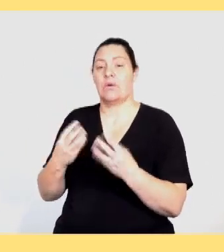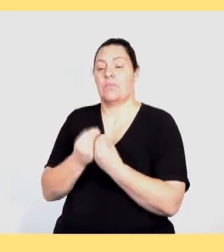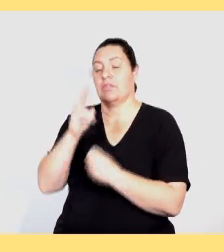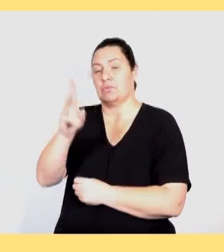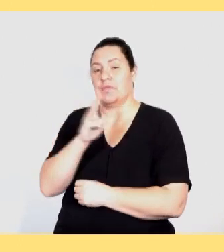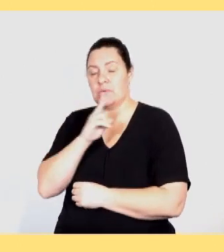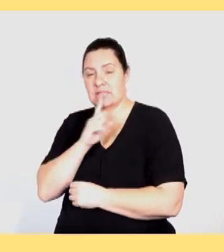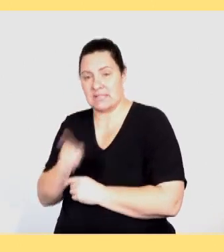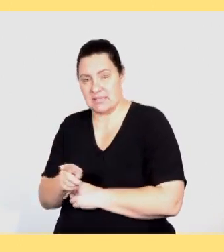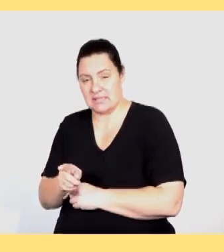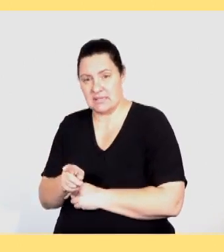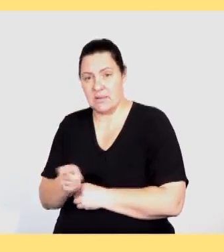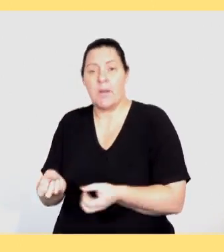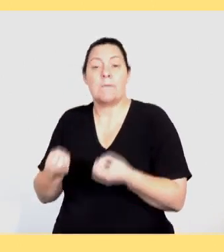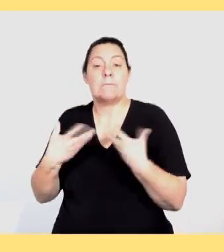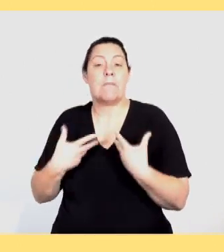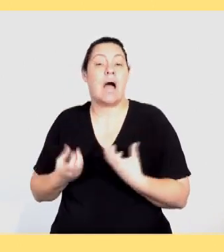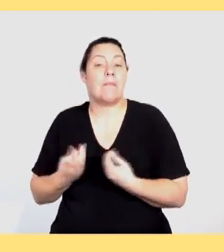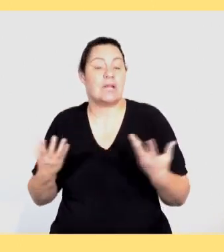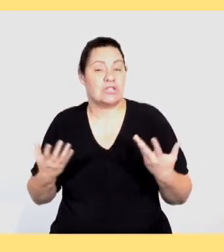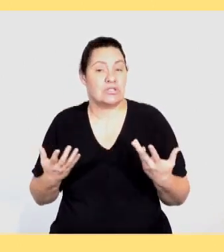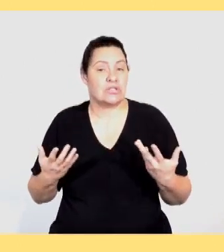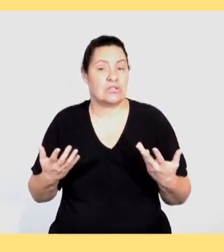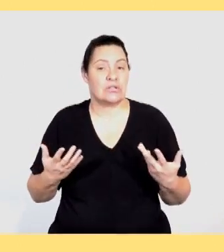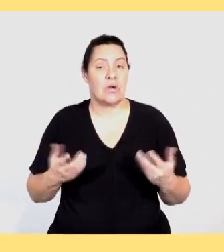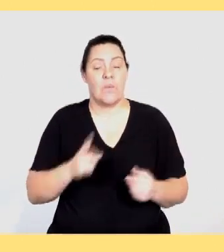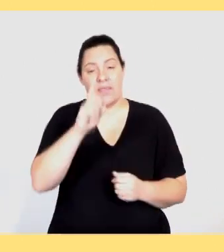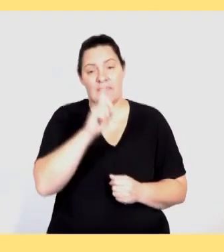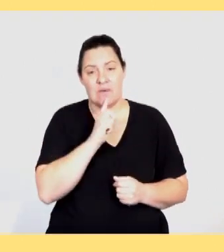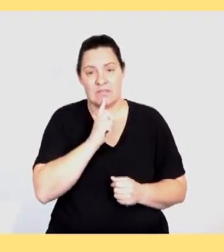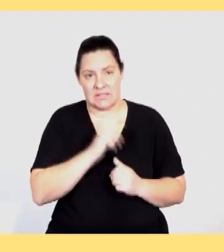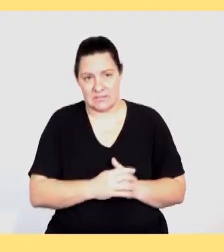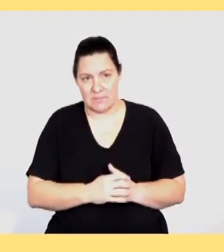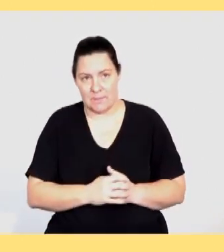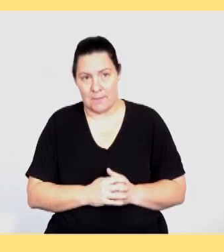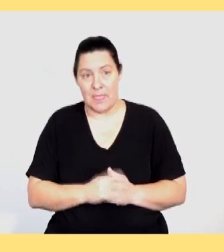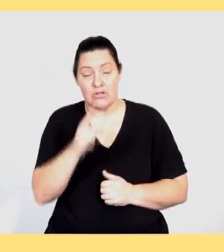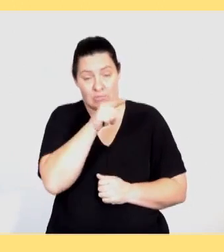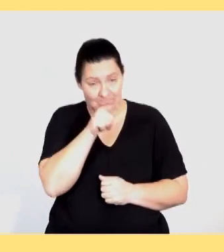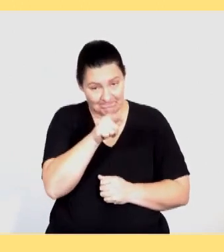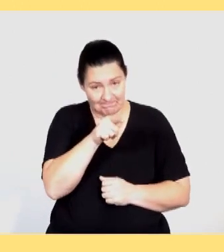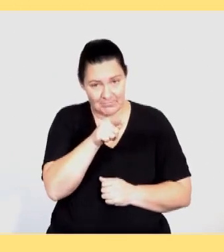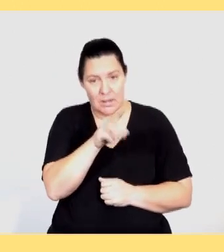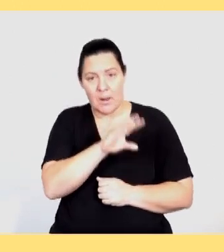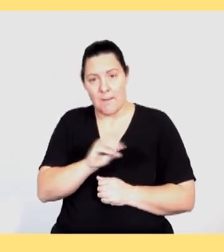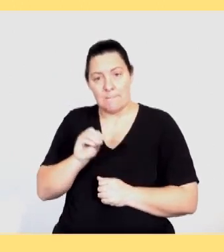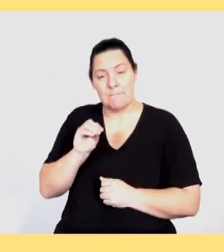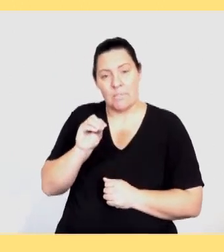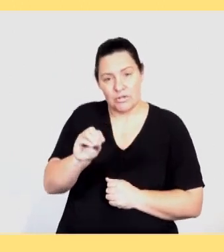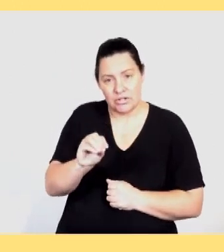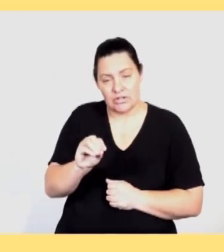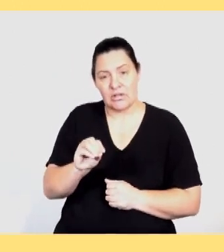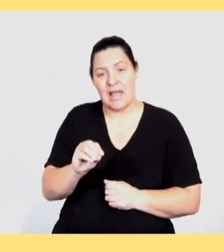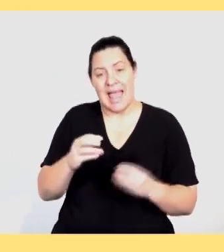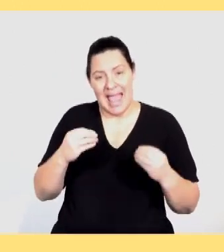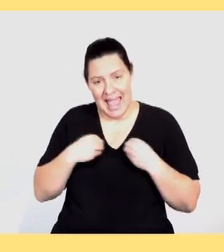Multiply that by the 2,000. That will give me now my 1,000. So when I come here, I'm going to